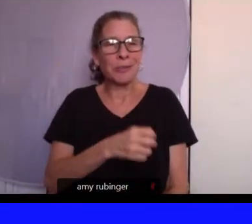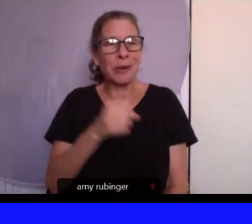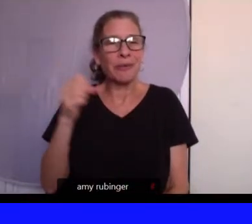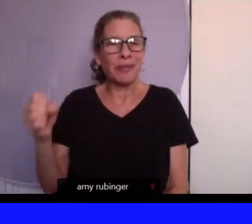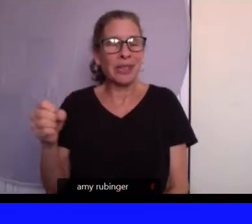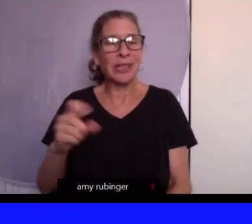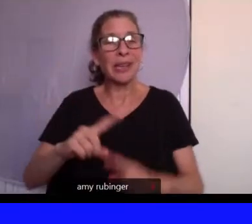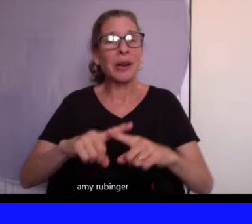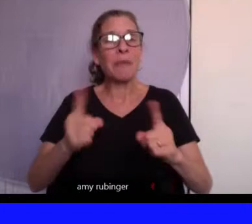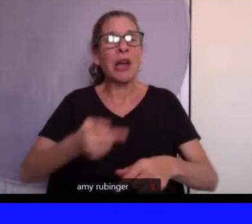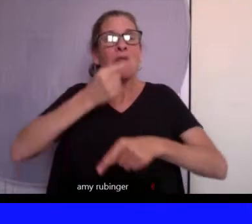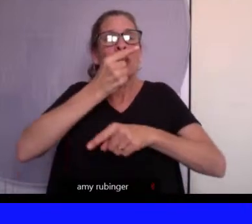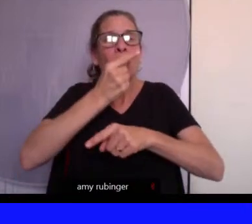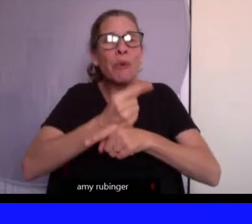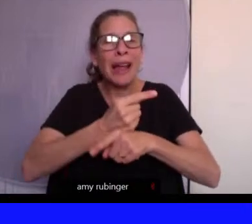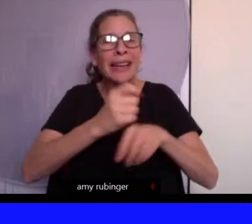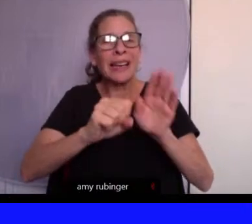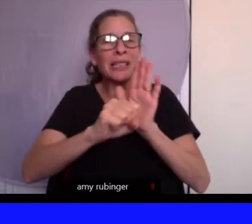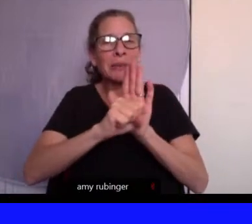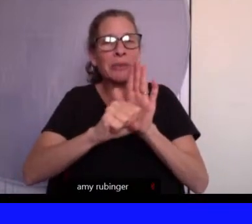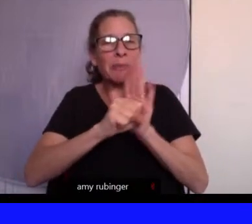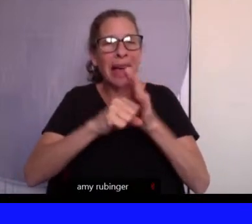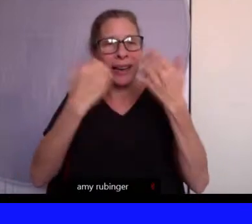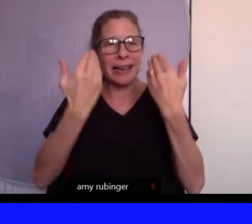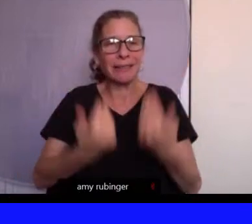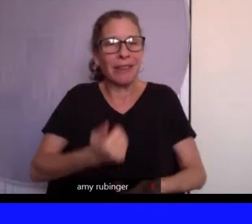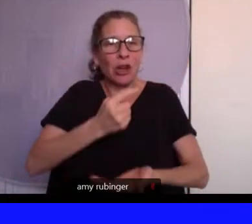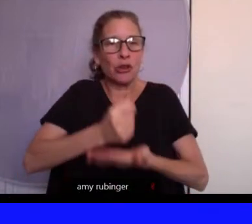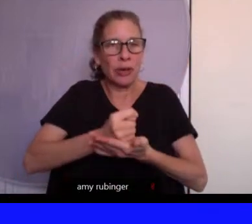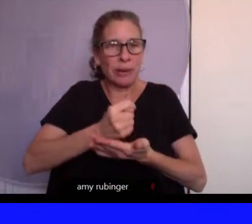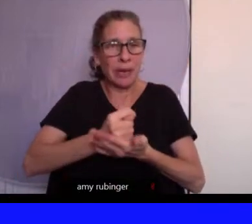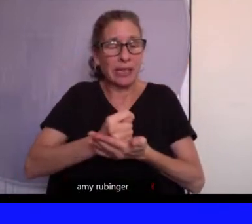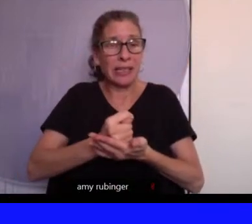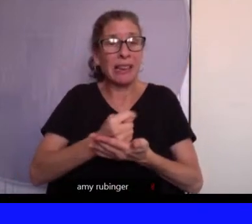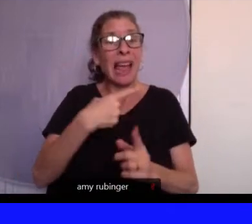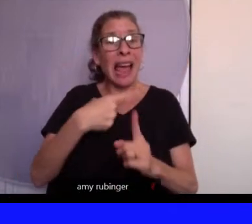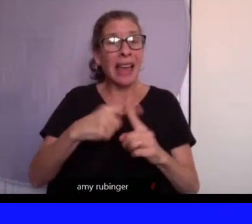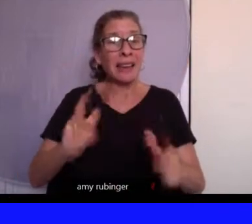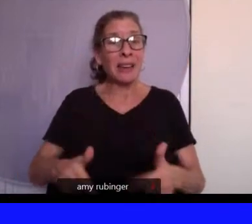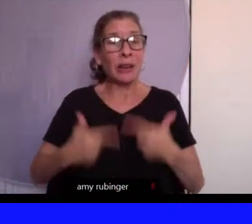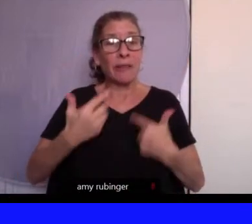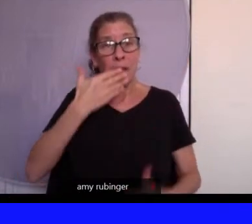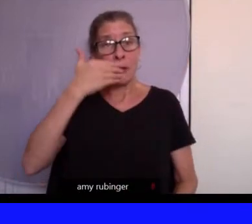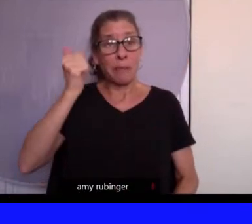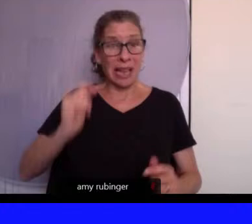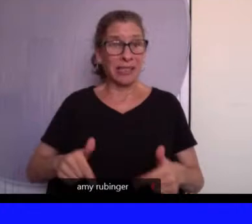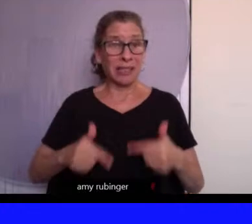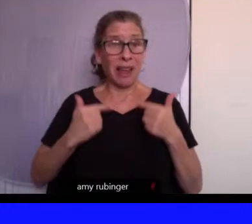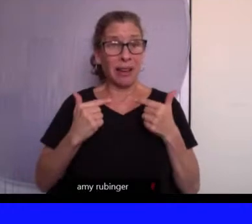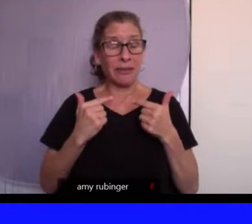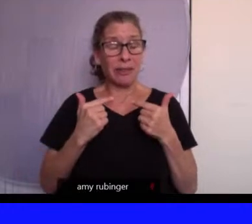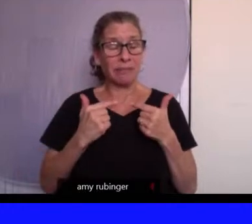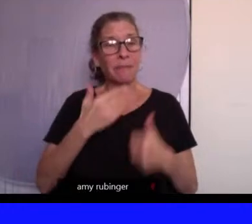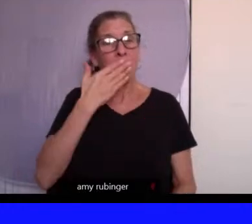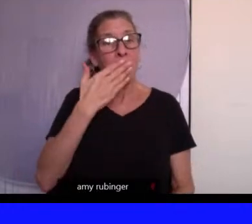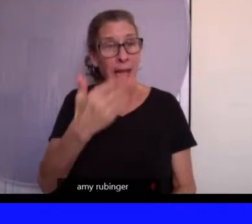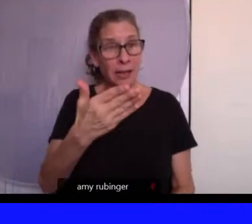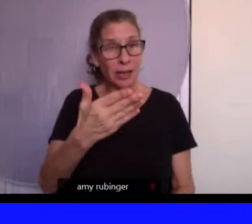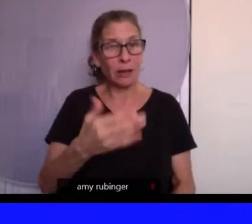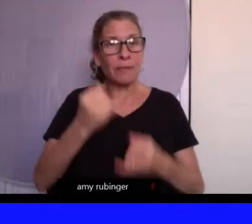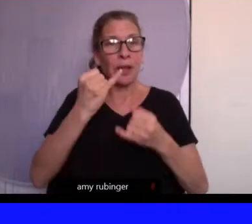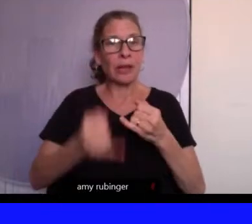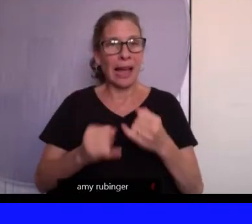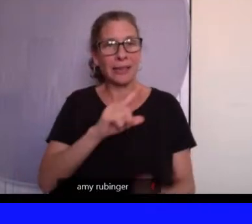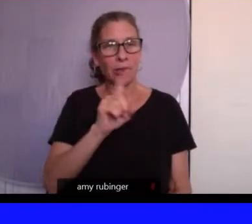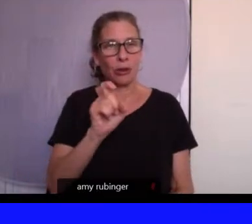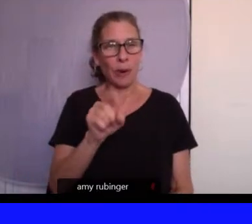with being able to have people from test and trace coming over? I'm just curious if that's going to be interfering so long with